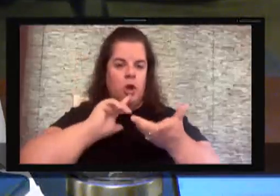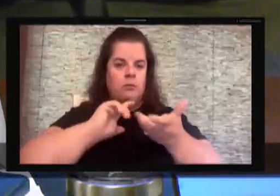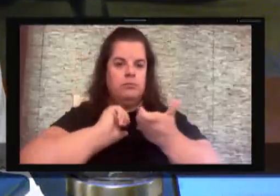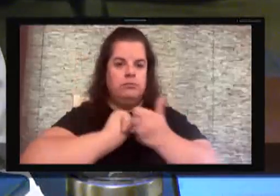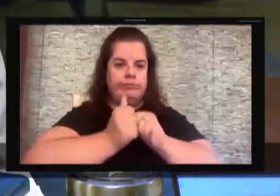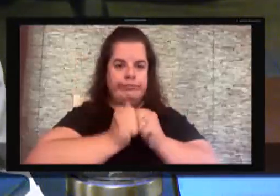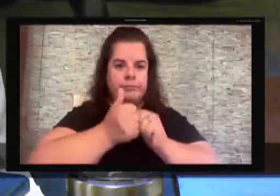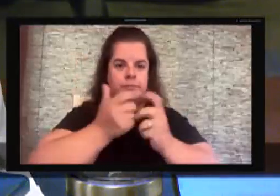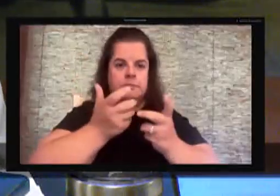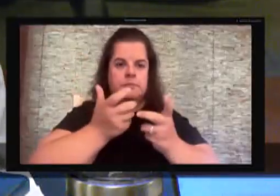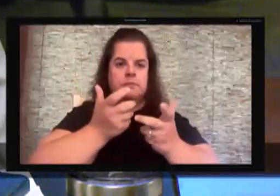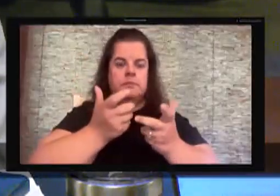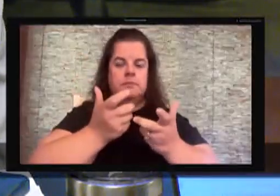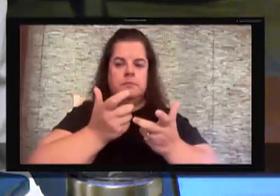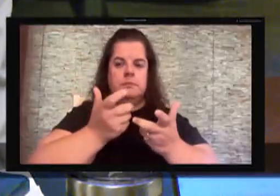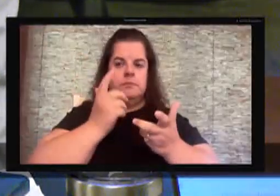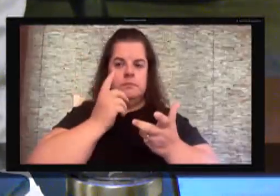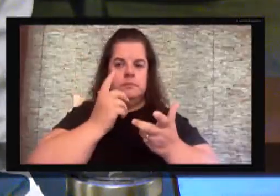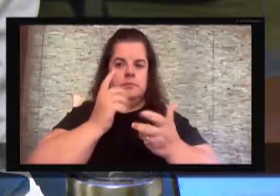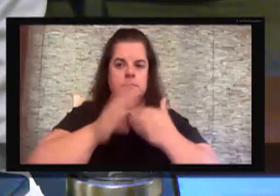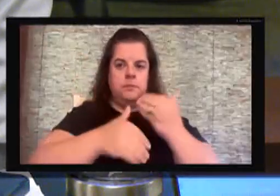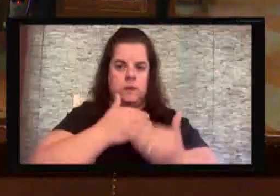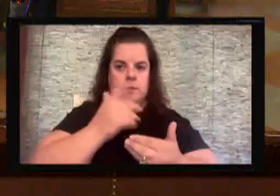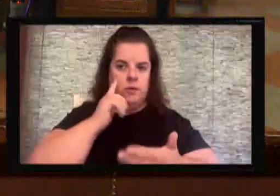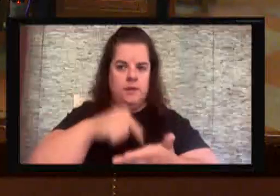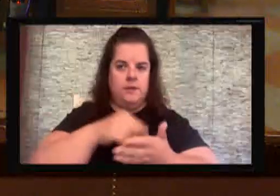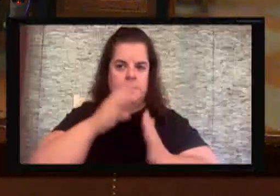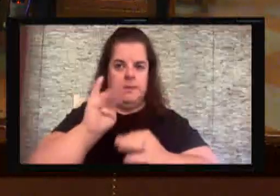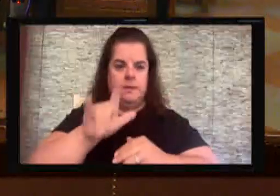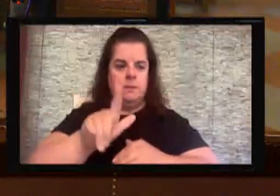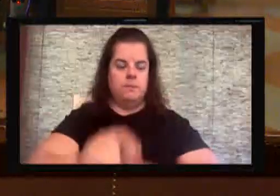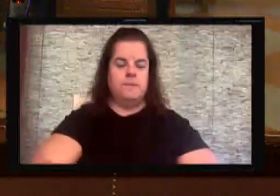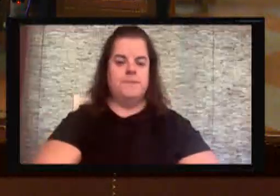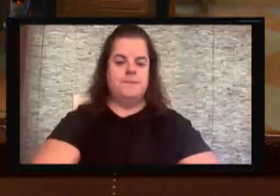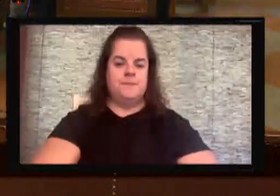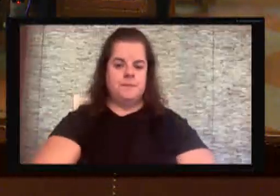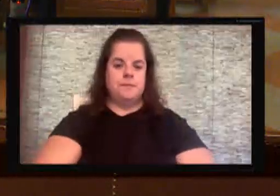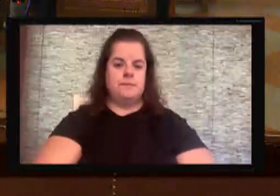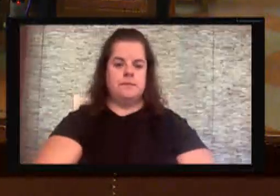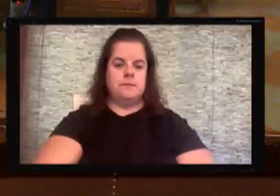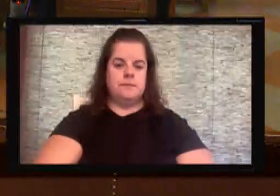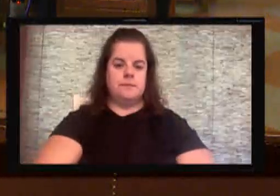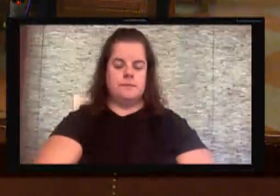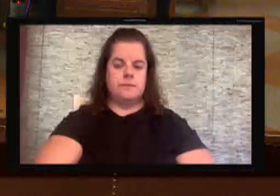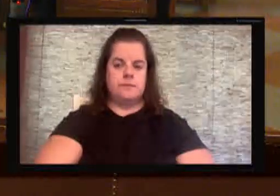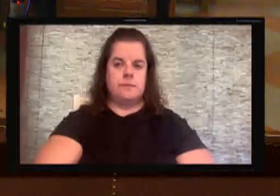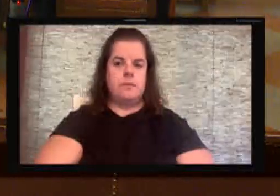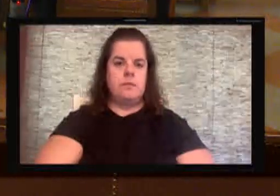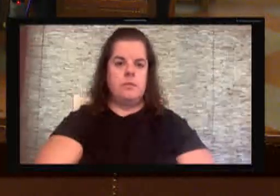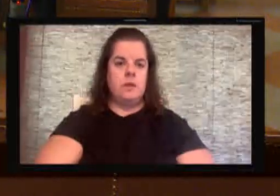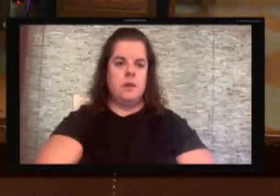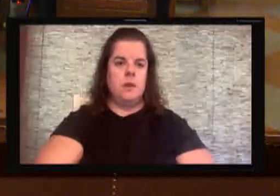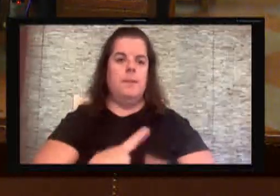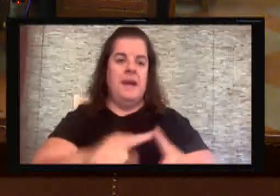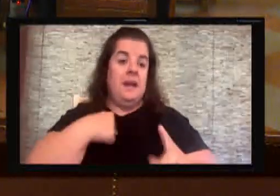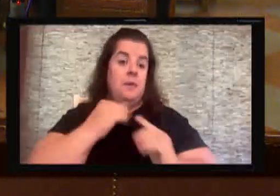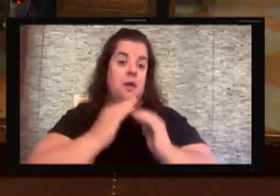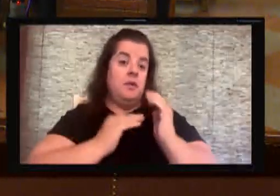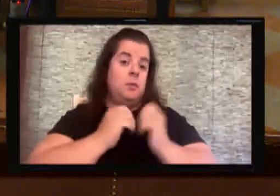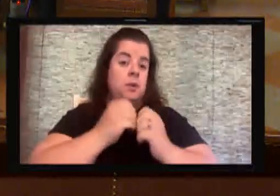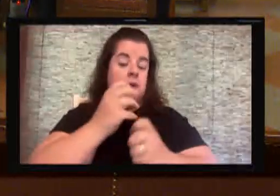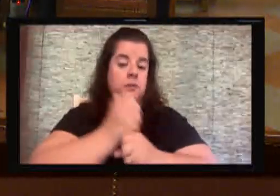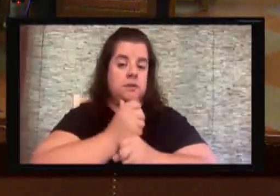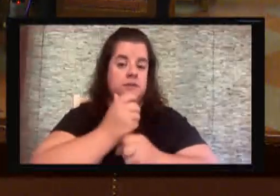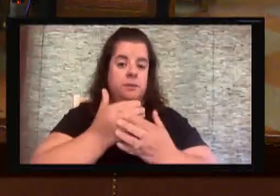particular bill. But I wouldn't see that. Yeah, we're trying to get him out of here. But that's something I'm comfortable receiving before